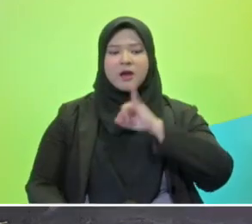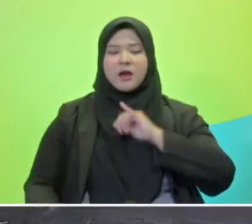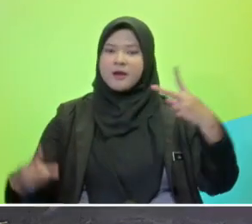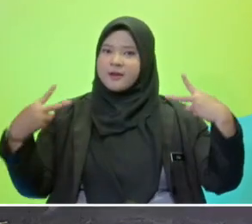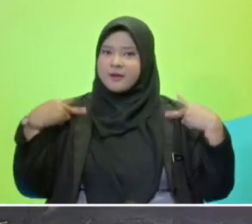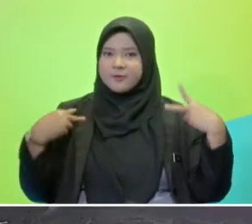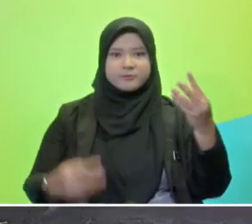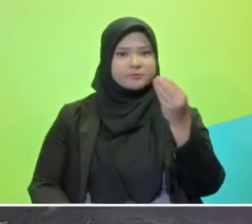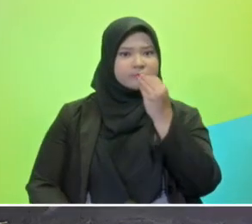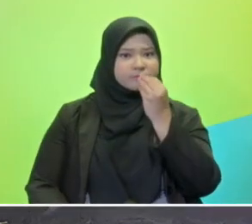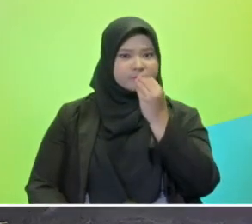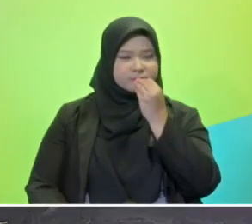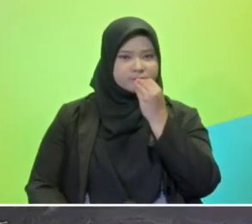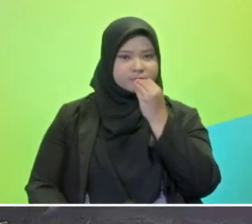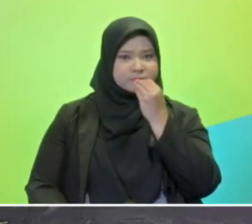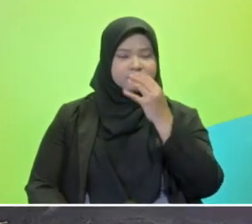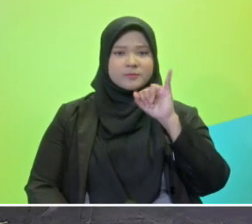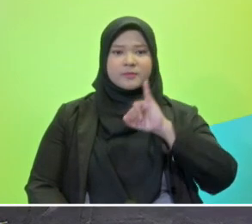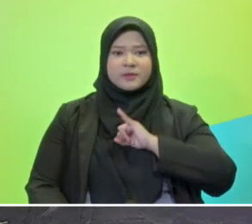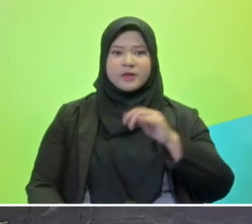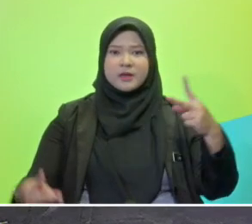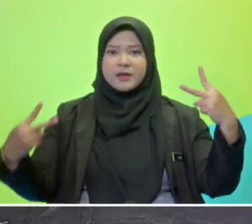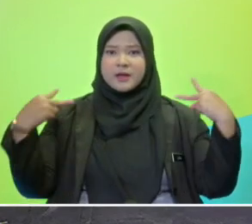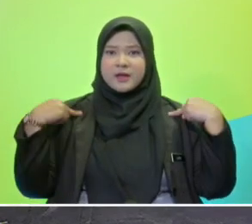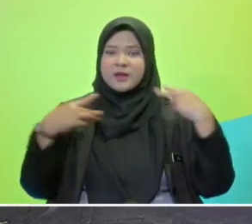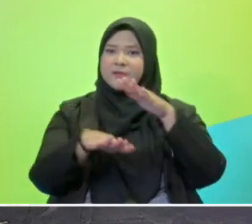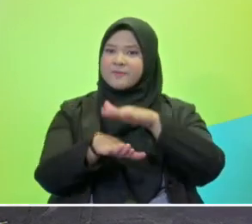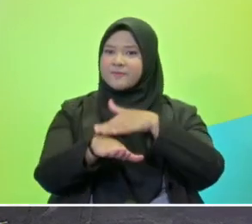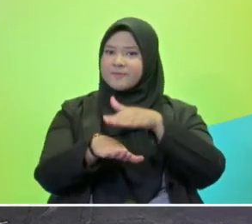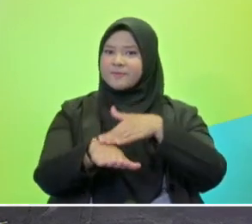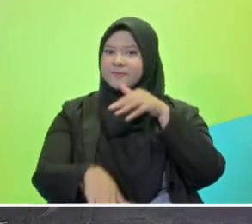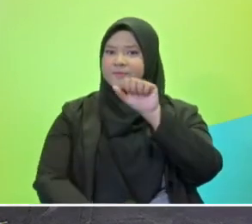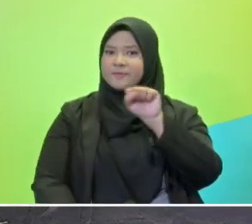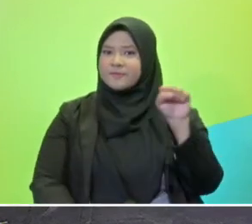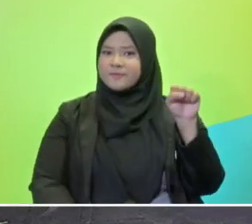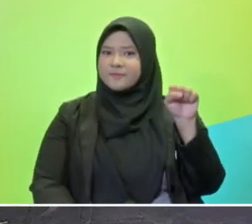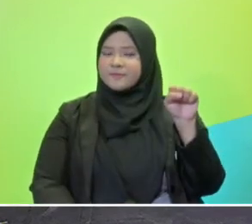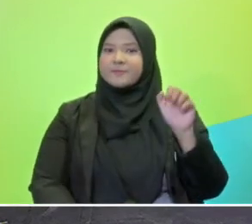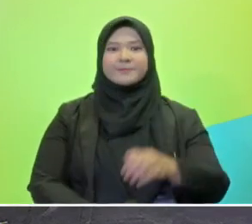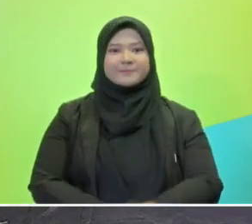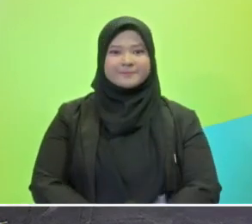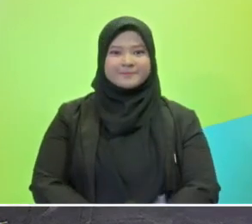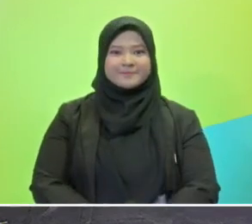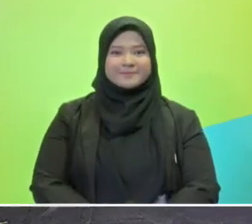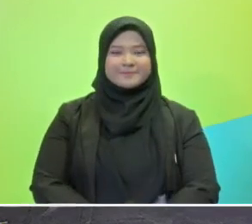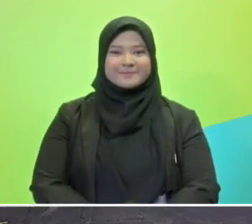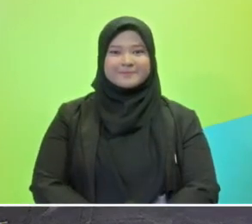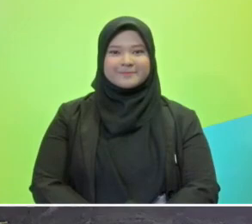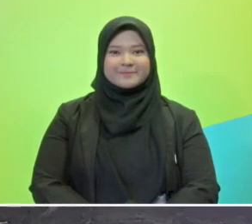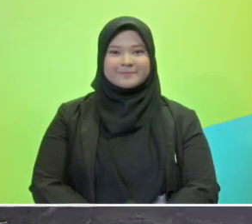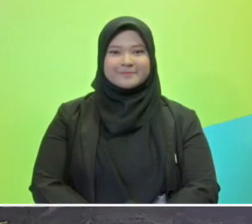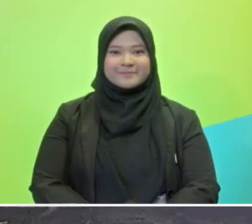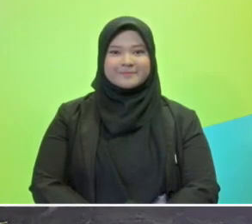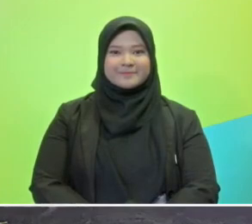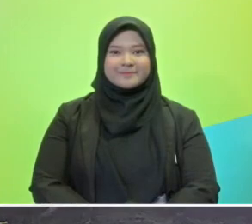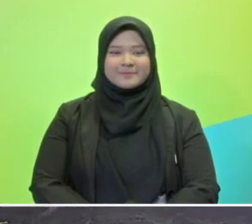kite and ball as well. Oh, have you got any pets then? I have some cat at home. I don't bring them here. Yeah. But can I